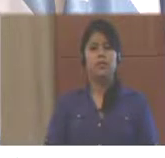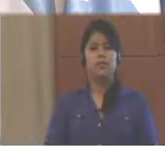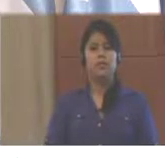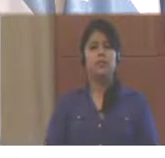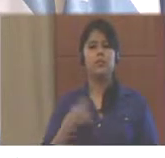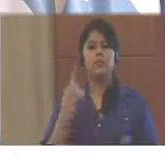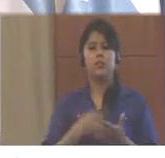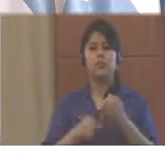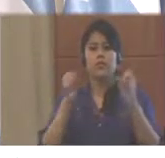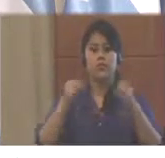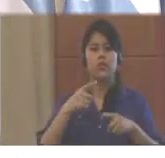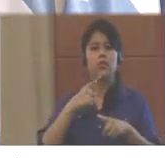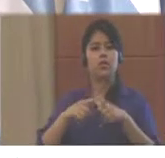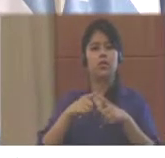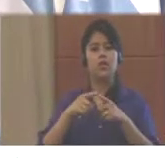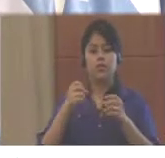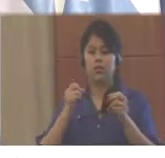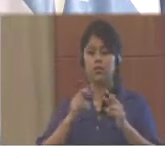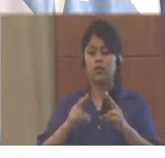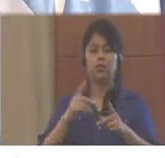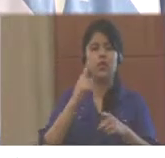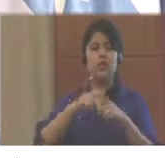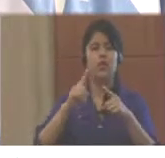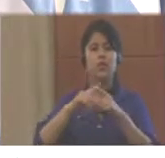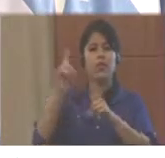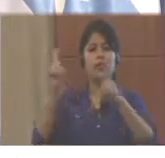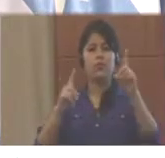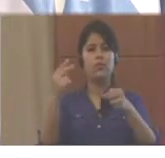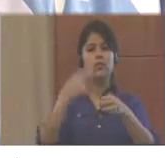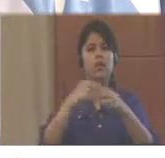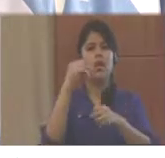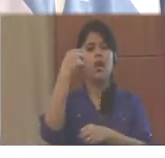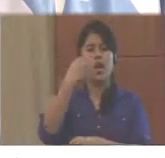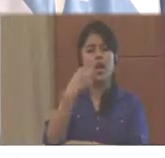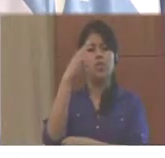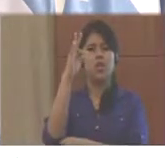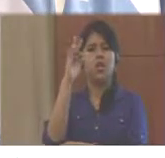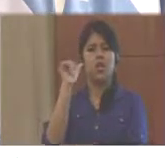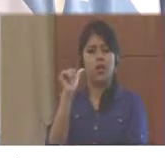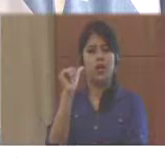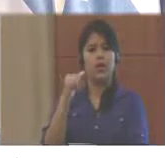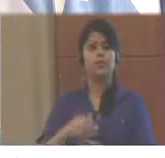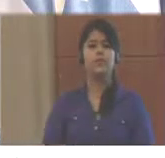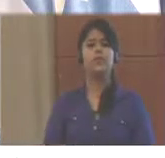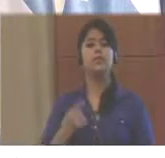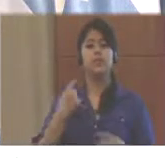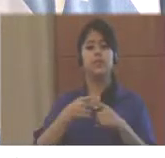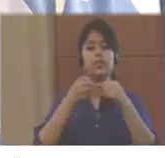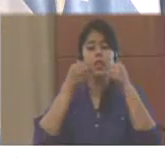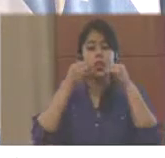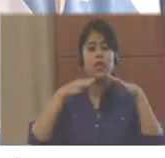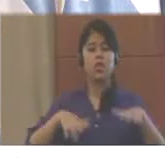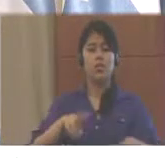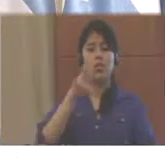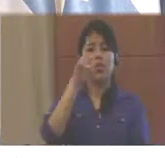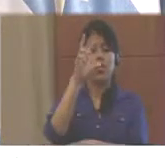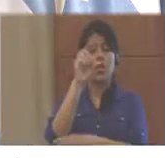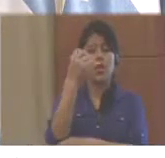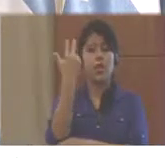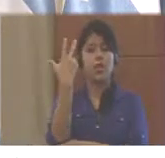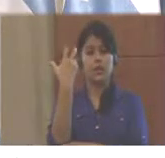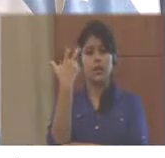regional consultations on the HFA. In December 2013, SEDIMA launched the CDM strategy for the next 10-year